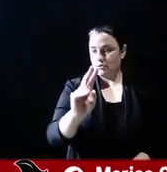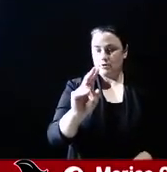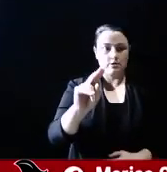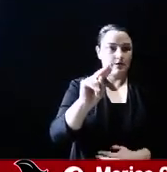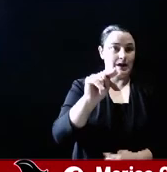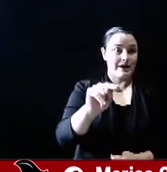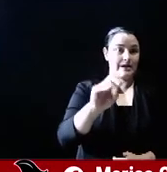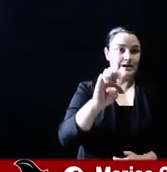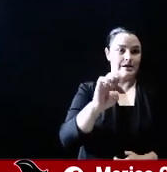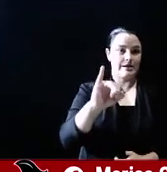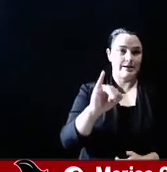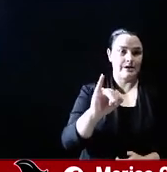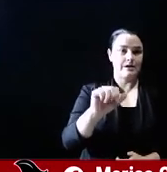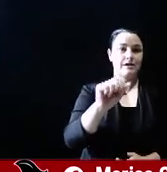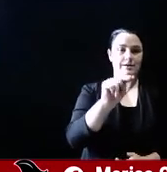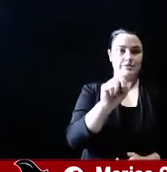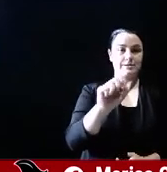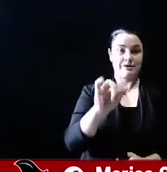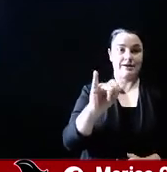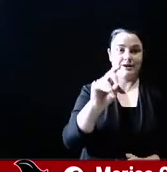Nairi Vidal.